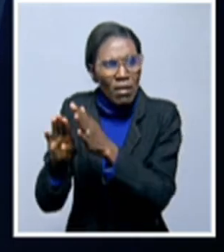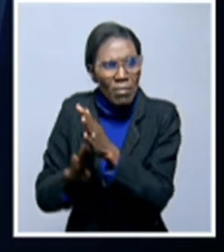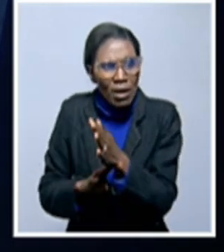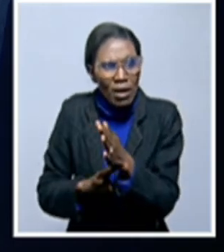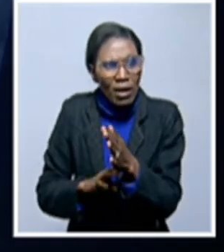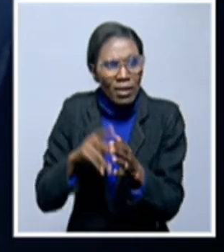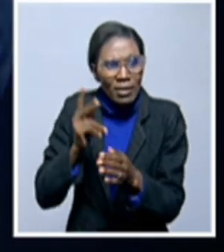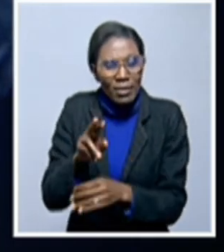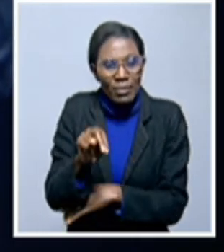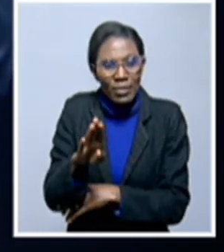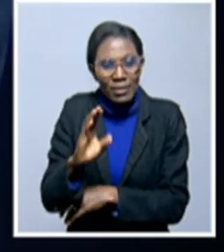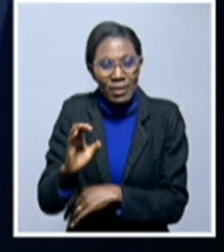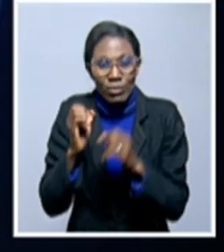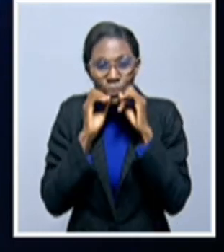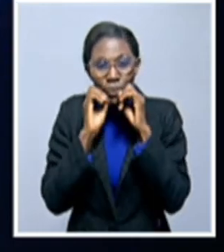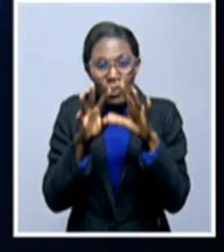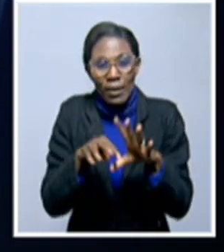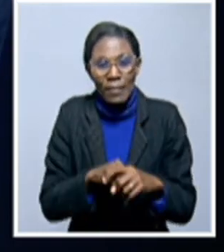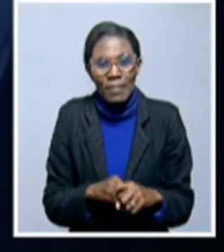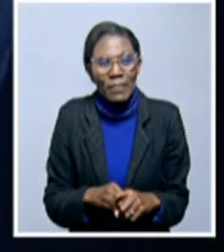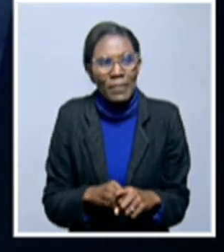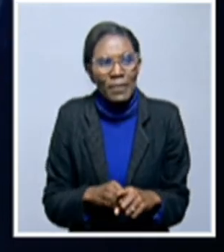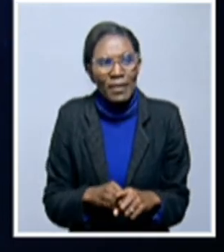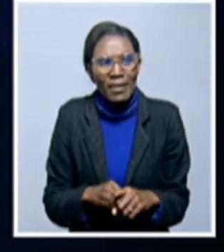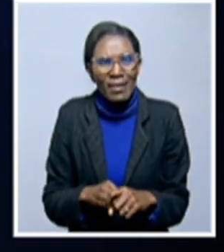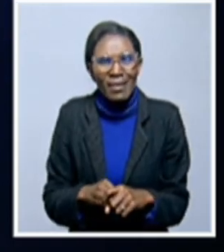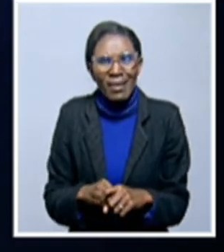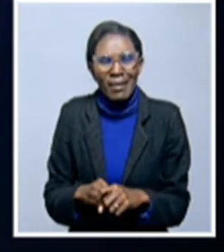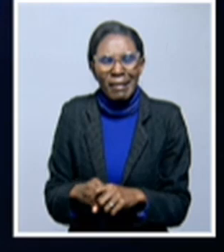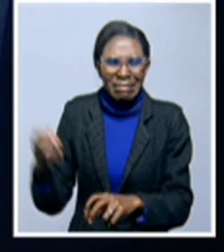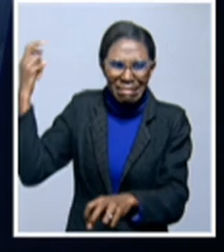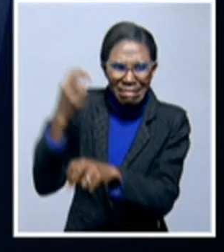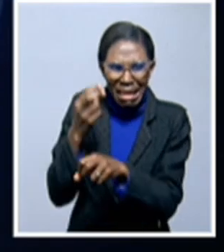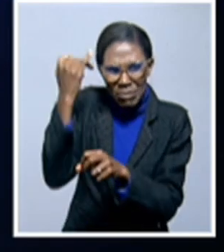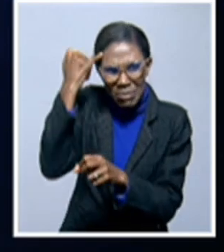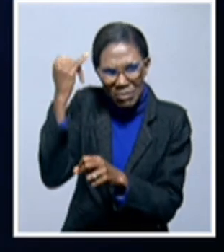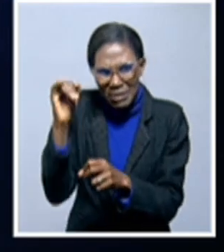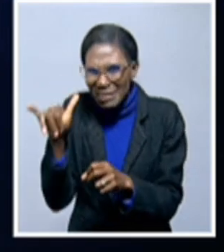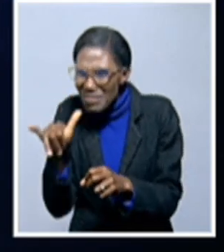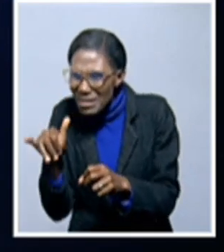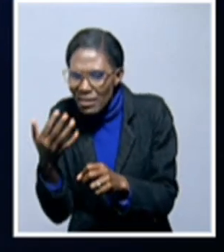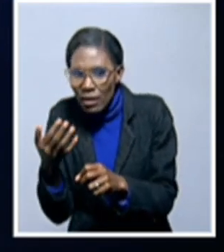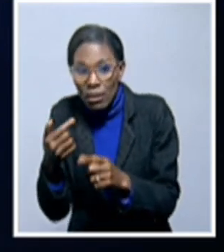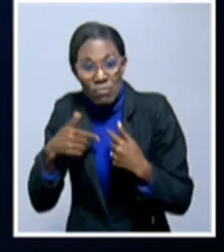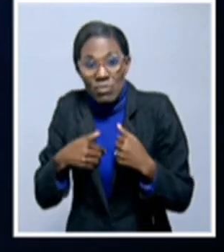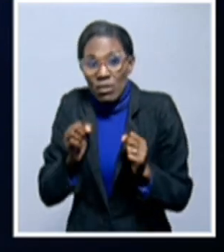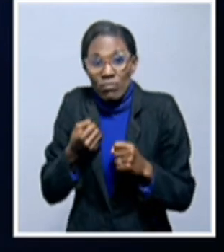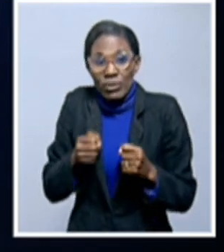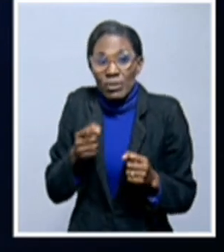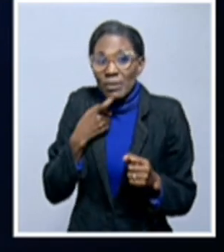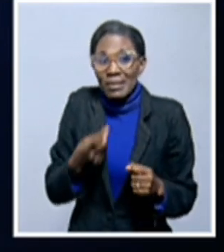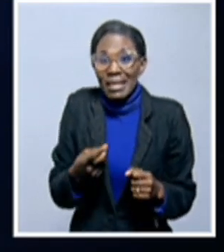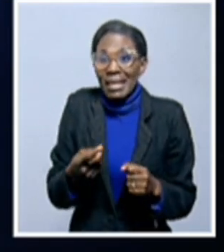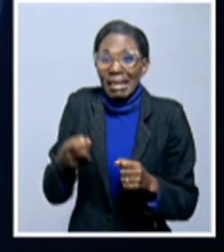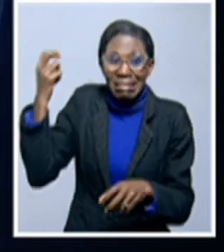as well. Okay. Which are the most critical motions? I really can't say which ones are critical because they're all